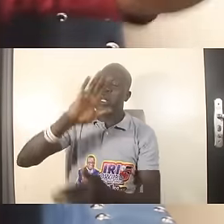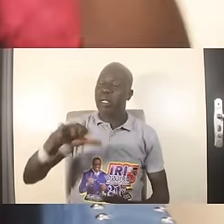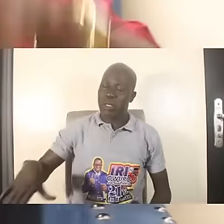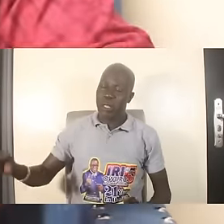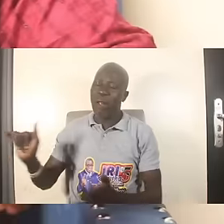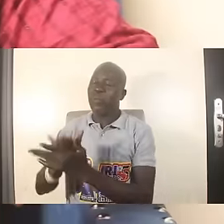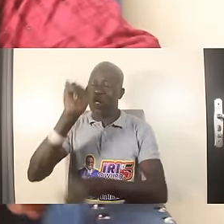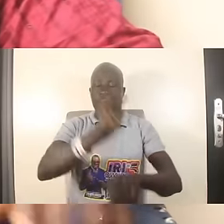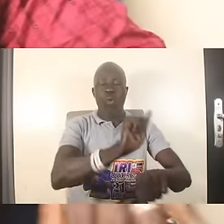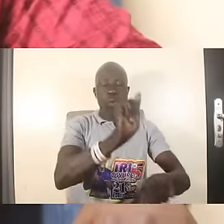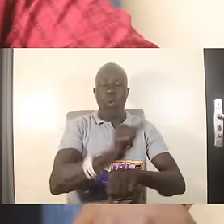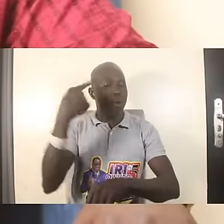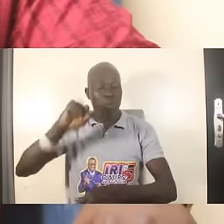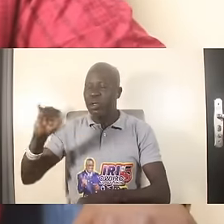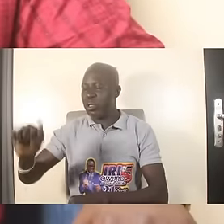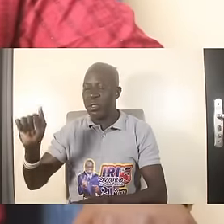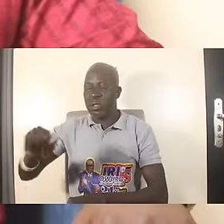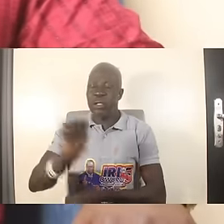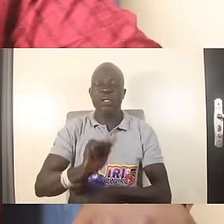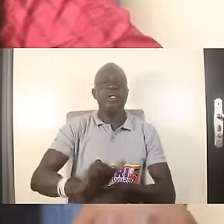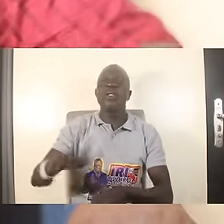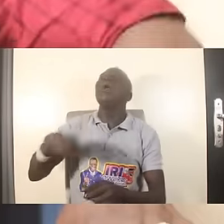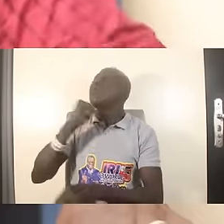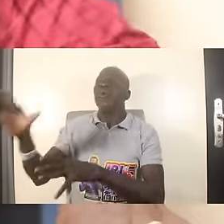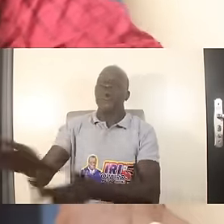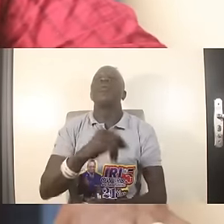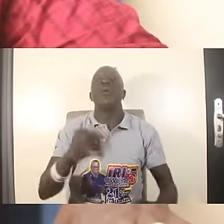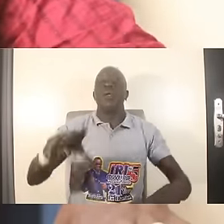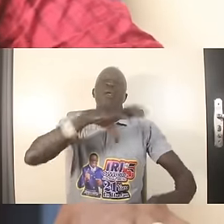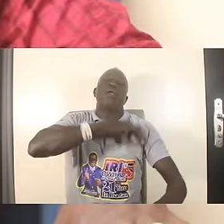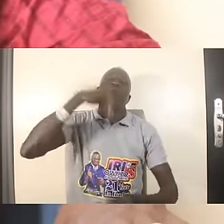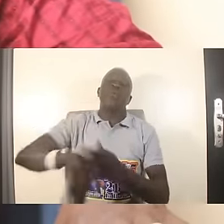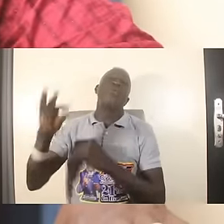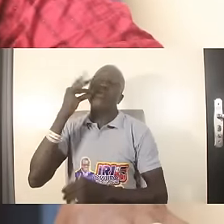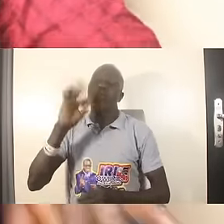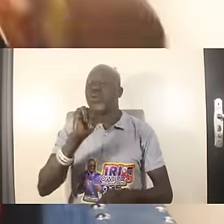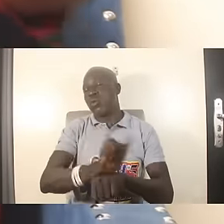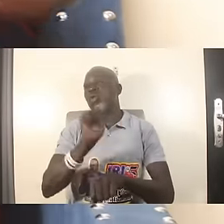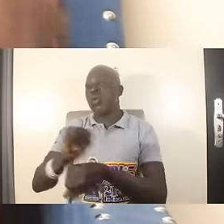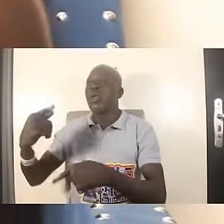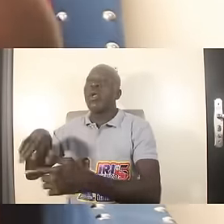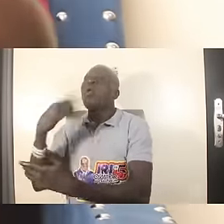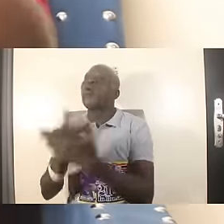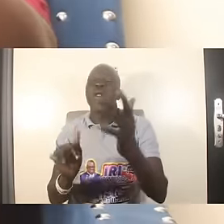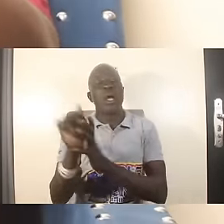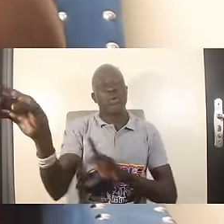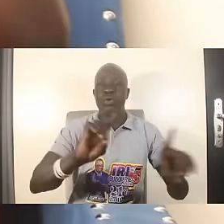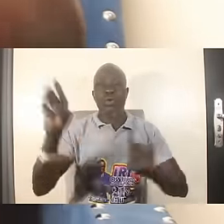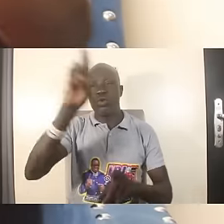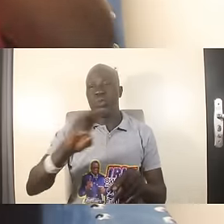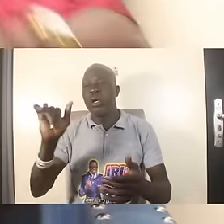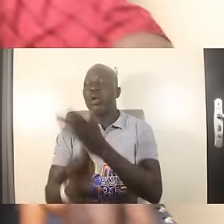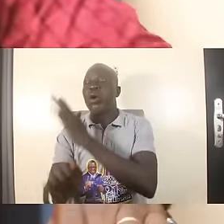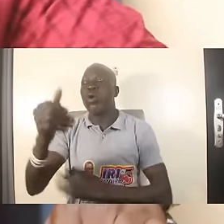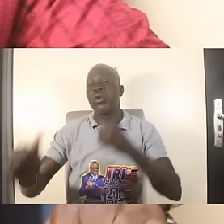children. They will labor over their children. They will allow them to eat the fruit of their children. What they are using,